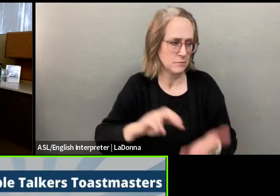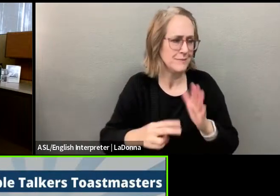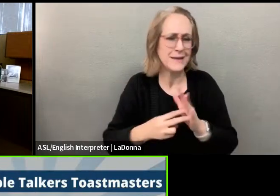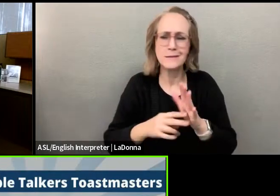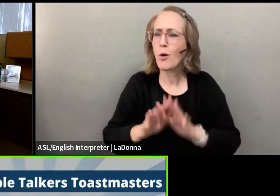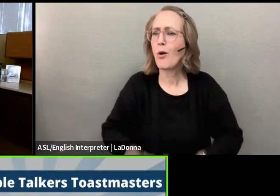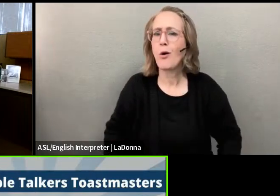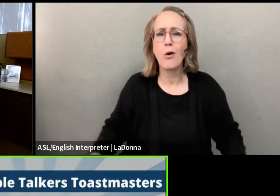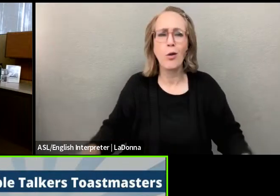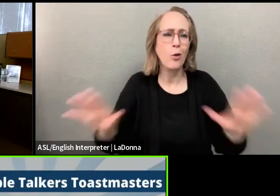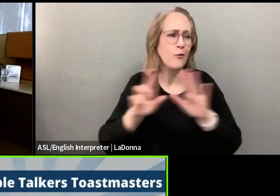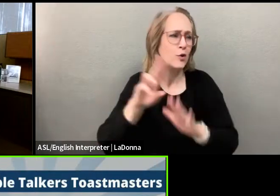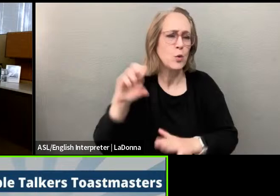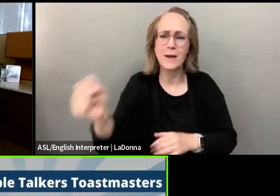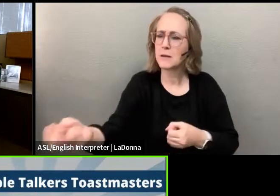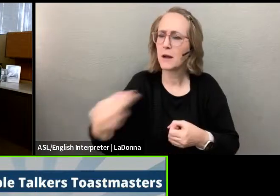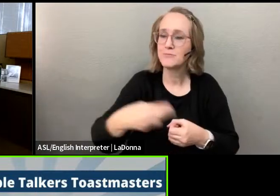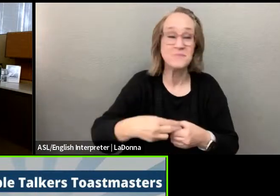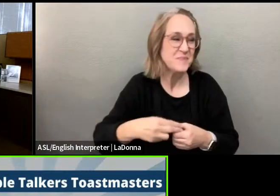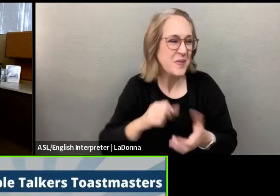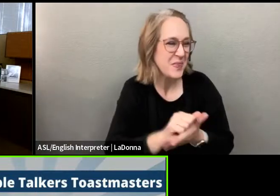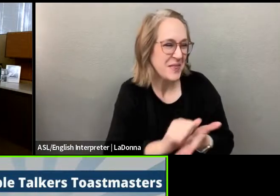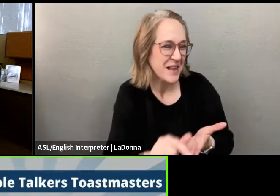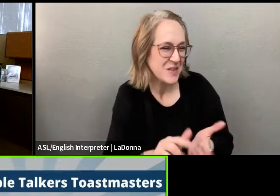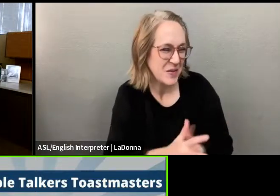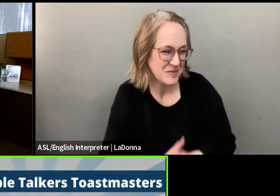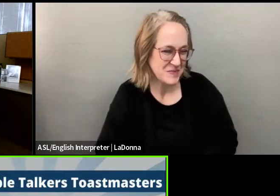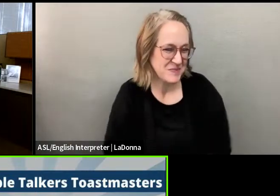States. That's all I have to add.